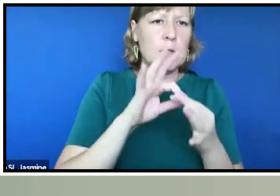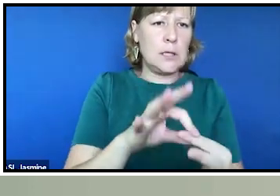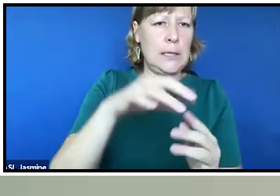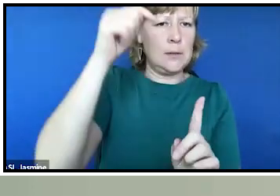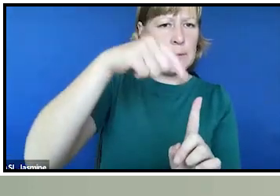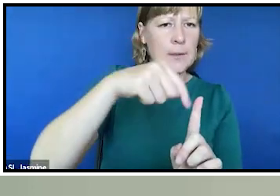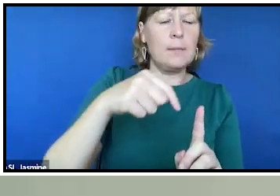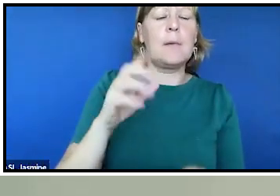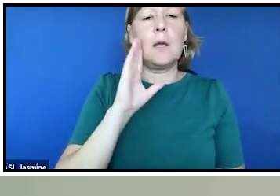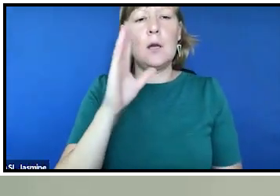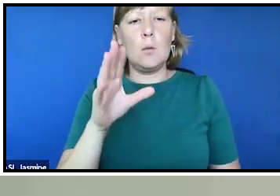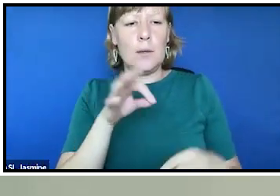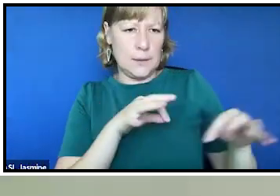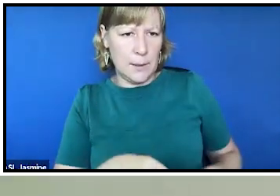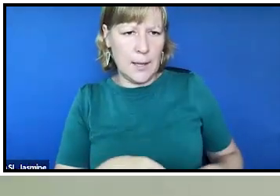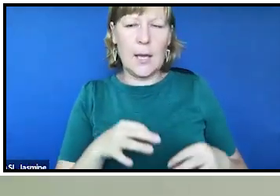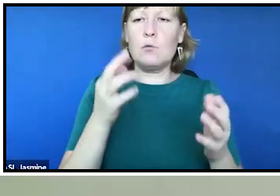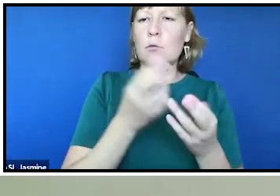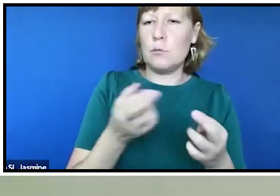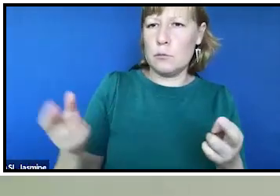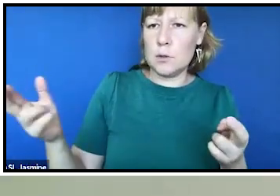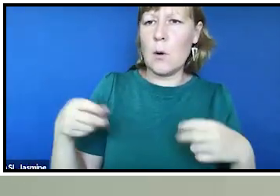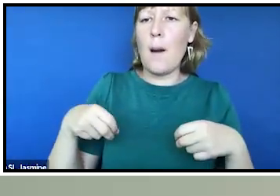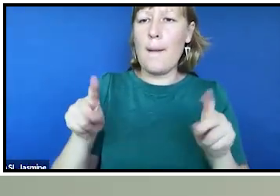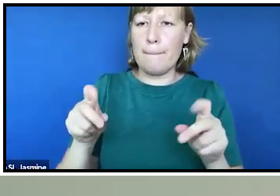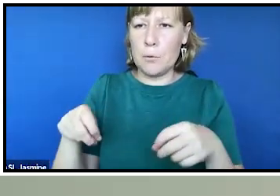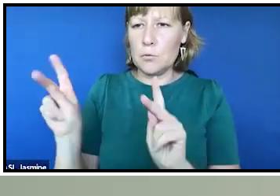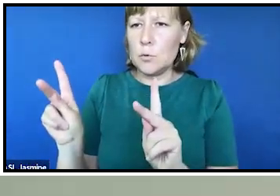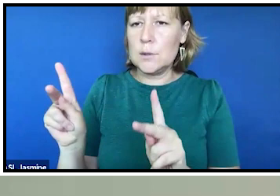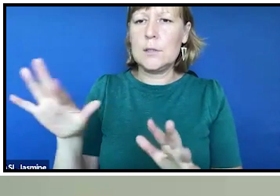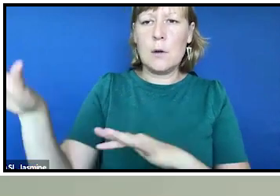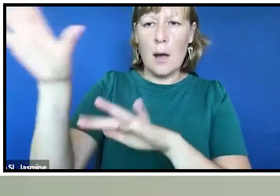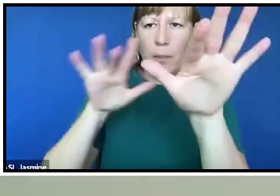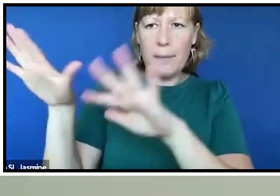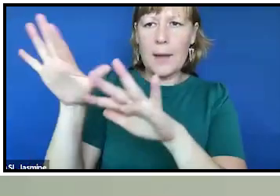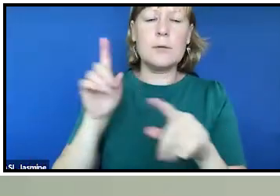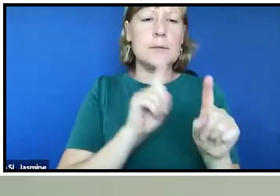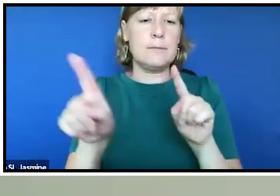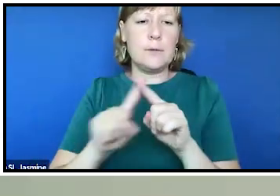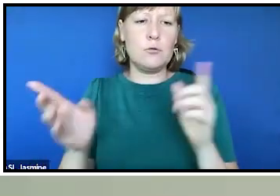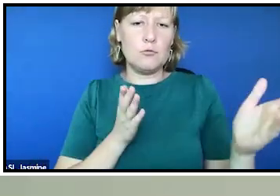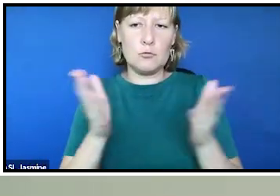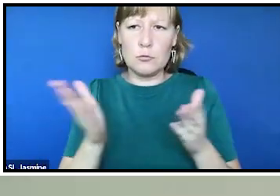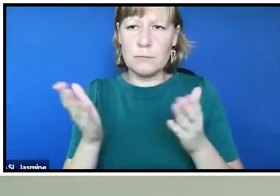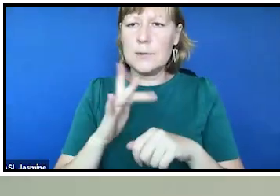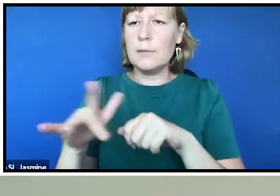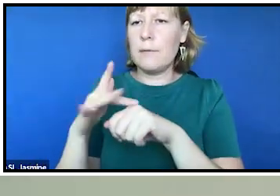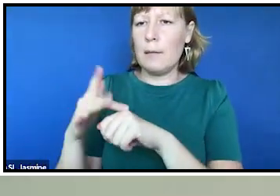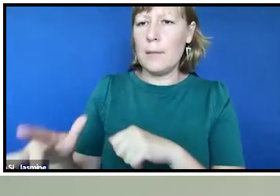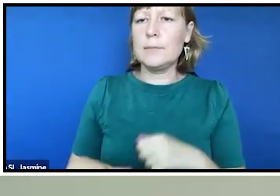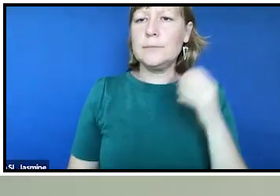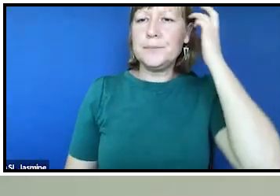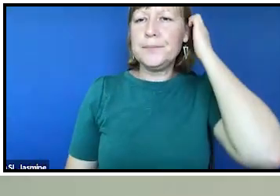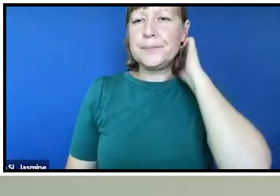with any resources, opportunities that are out there, different types of services that may be available to